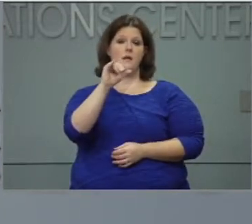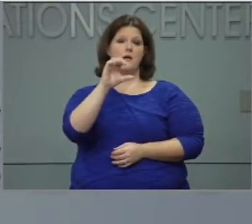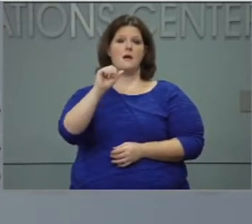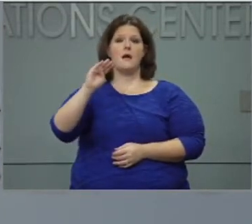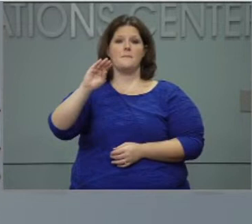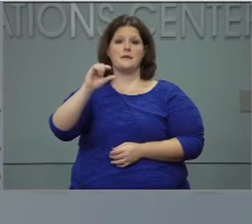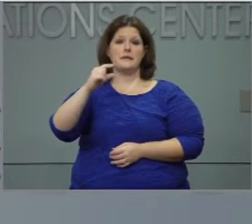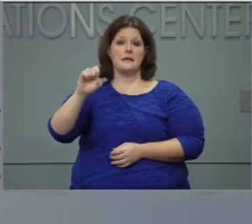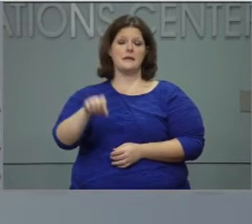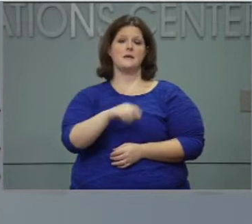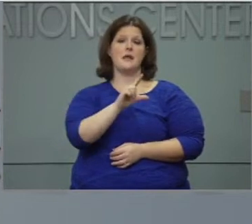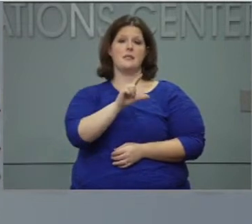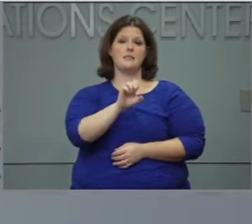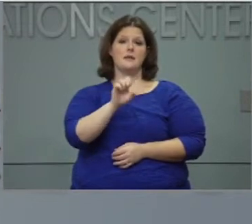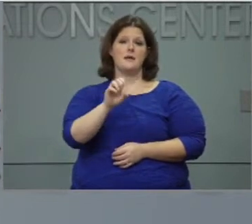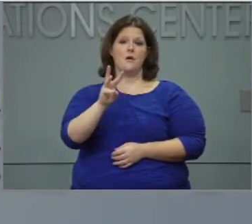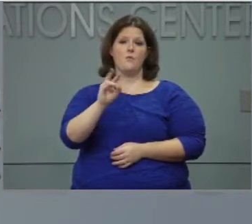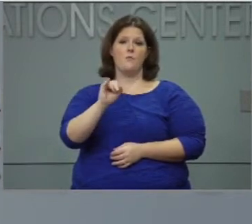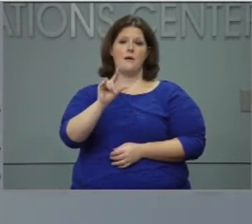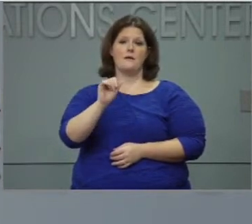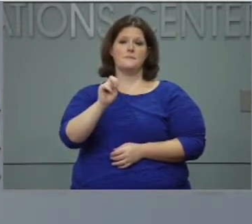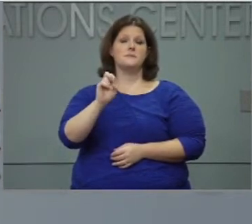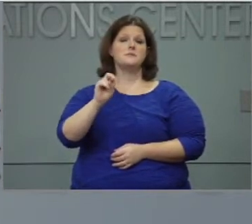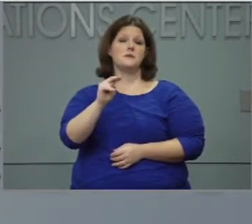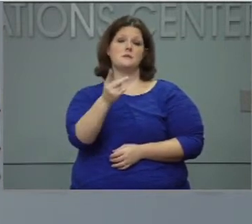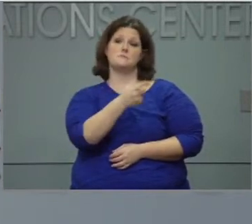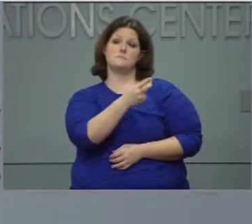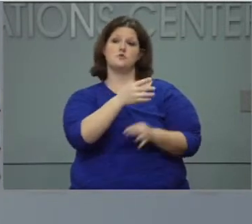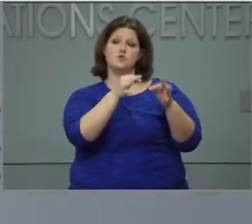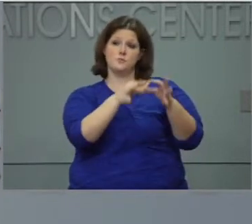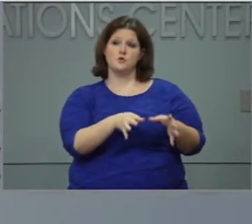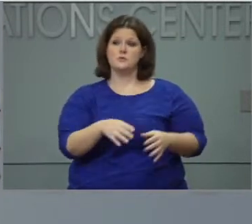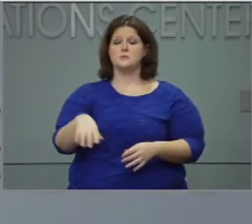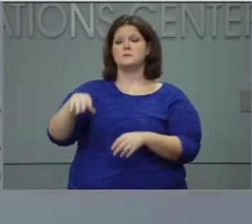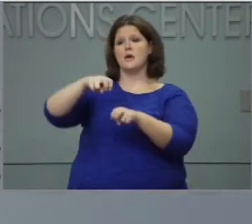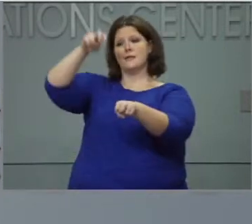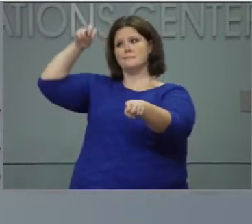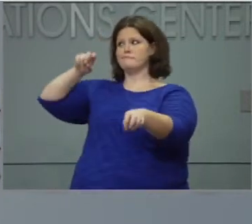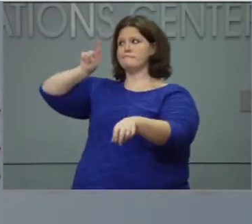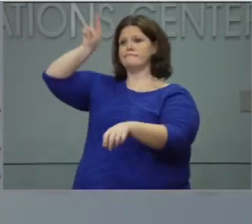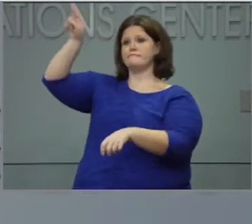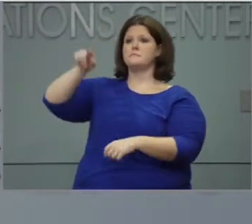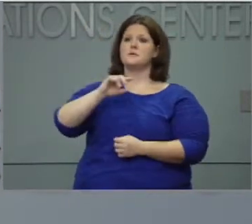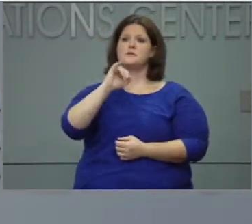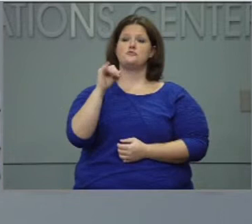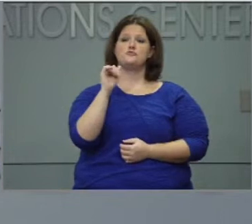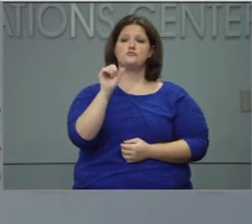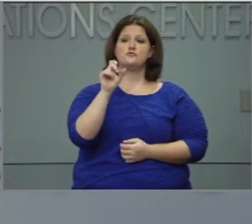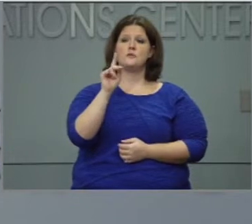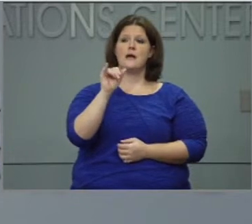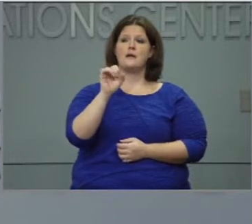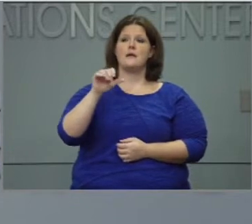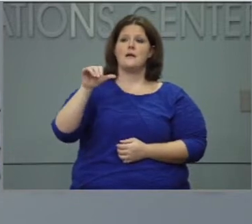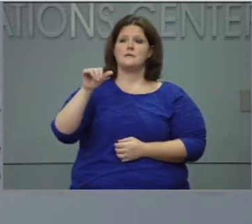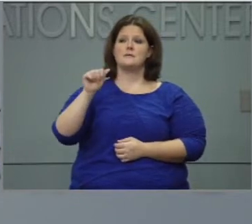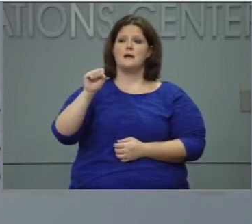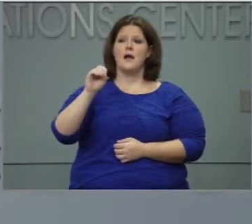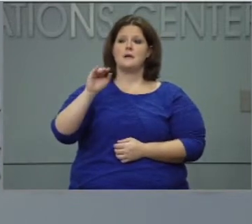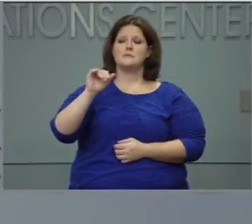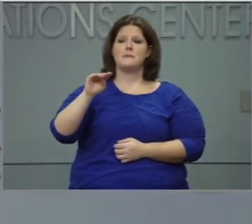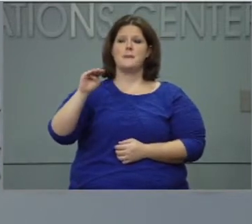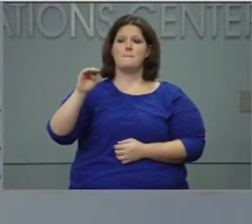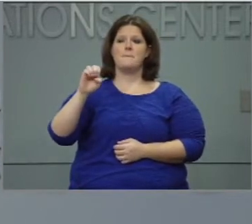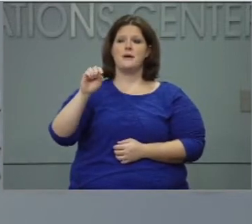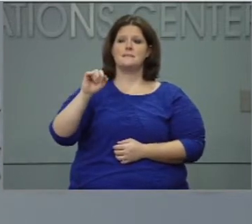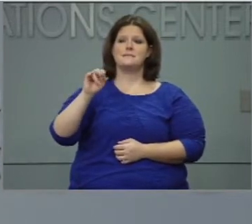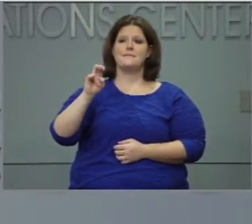Lee Williamson are our sign language interpreters, and behind the scenes, Jackie and Jasmine Mativier are our Spanish language